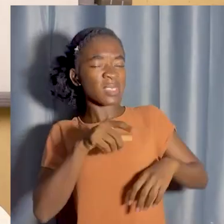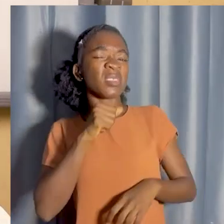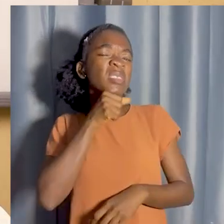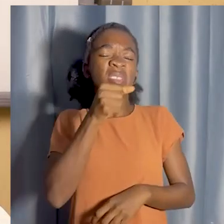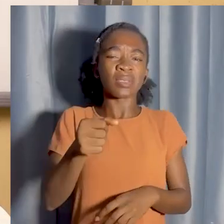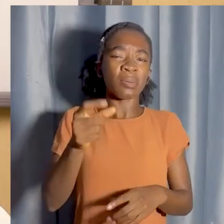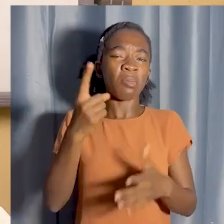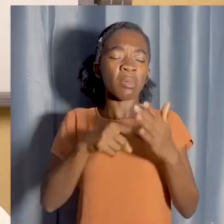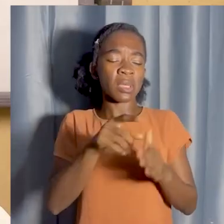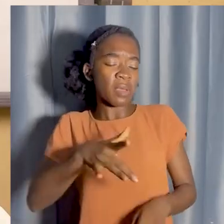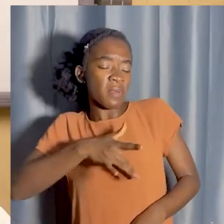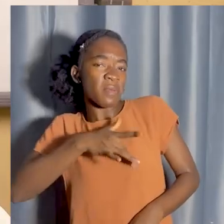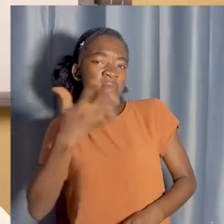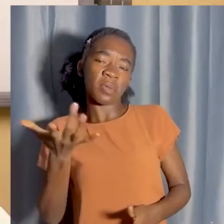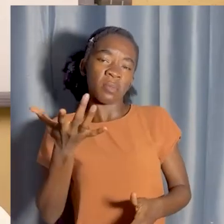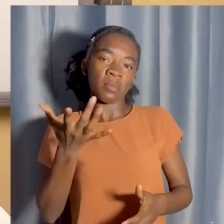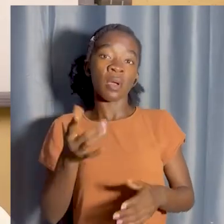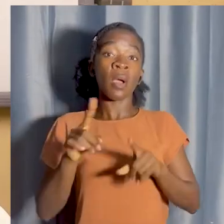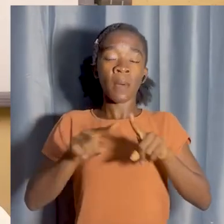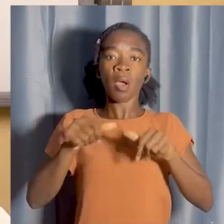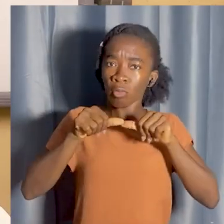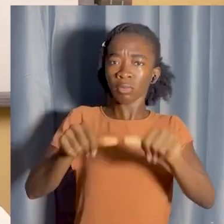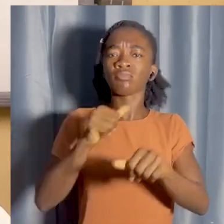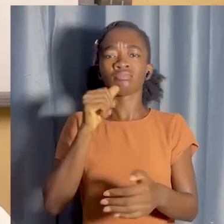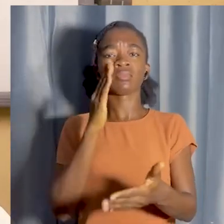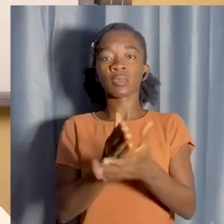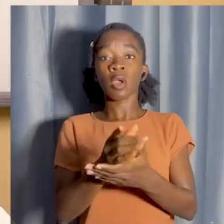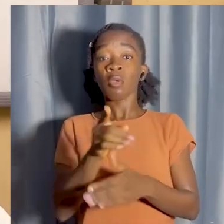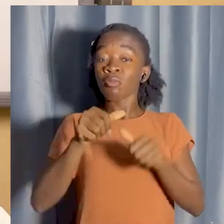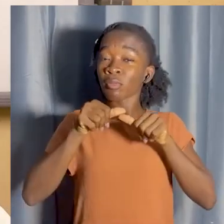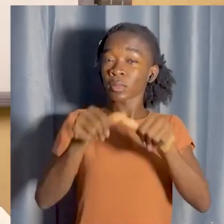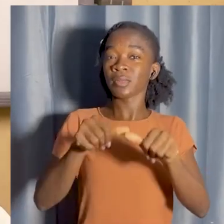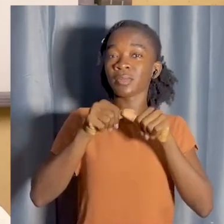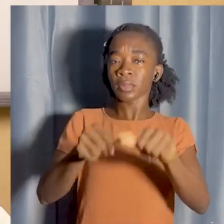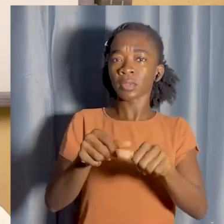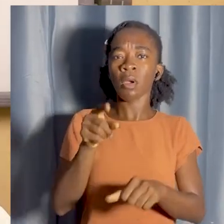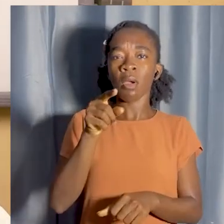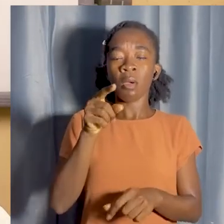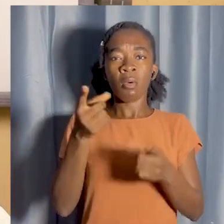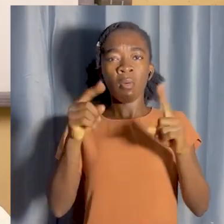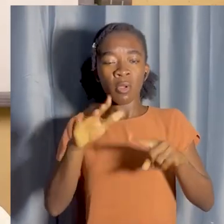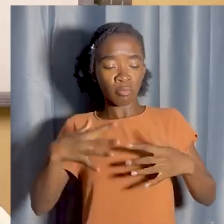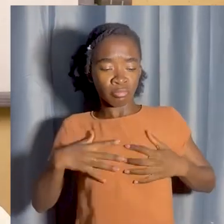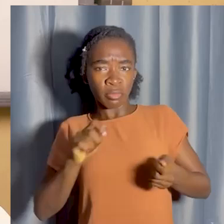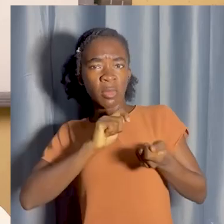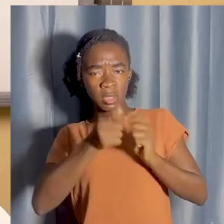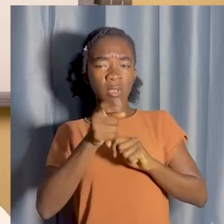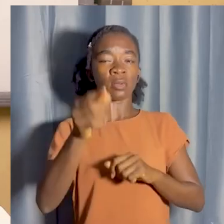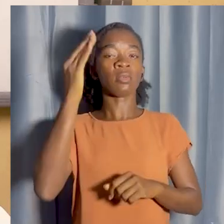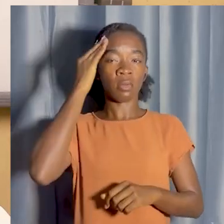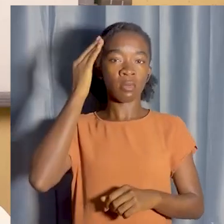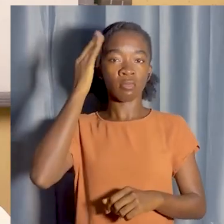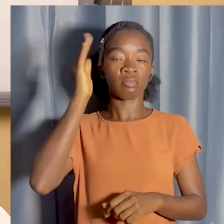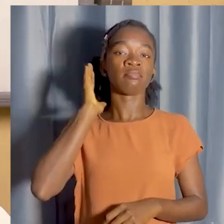are supposed to be feeling. But just keep at it. Once you keep doing it, you become familiar with the normal. And when something changes